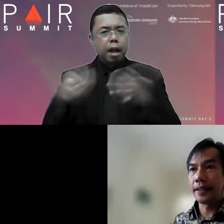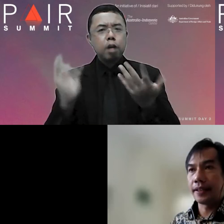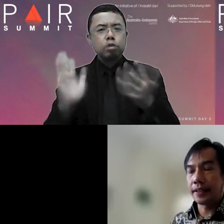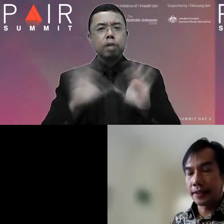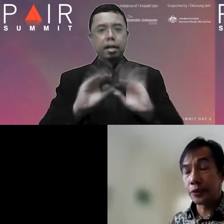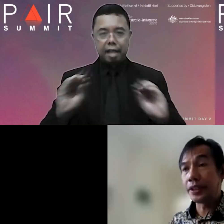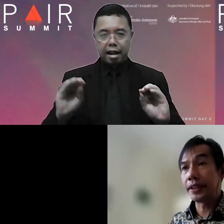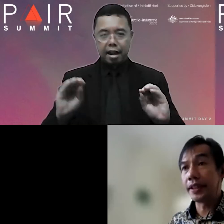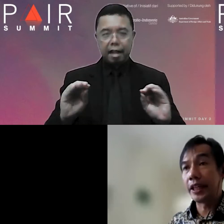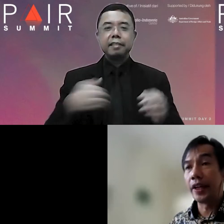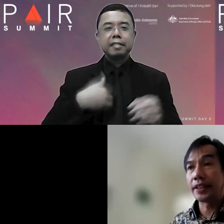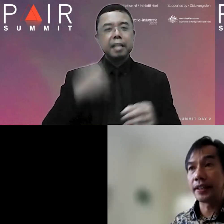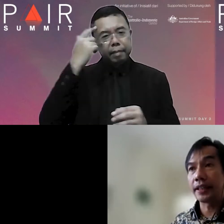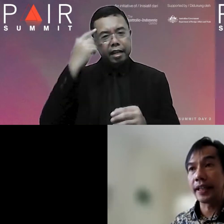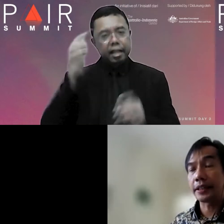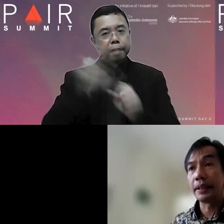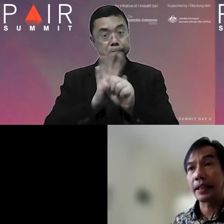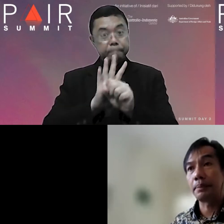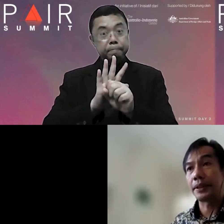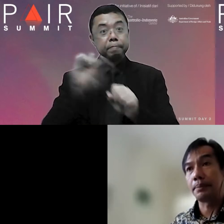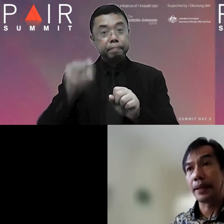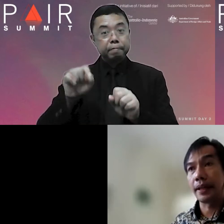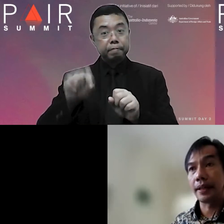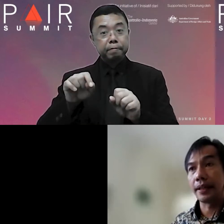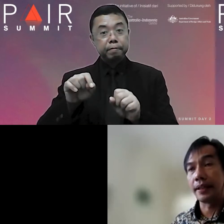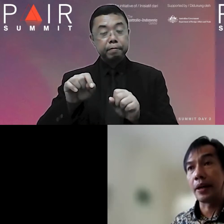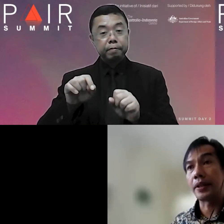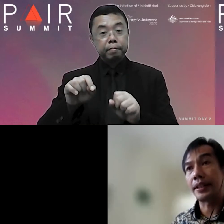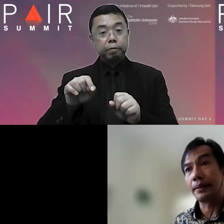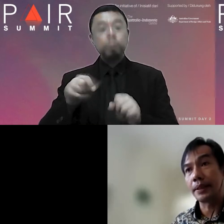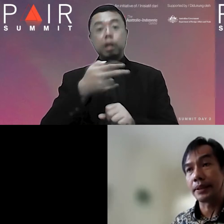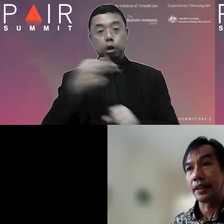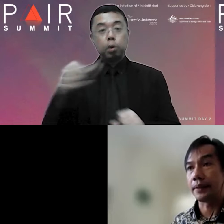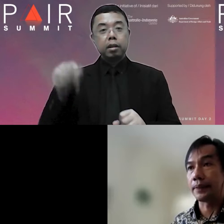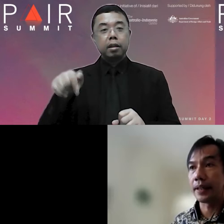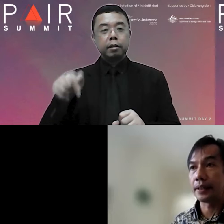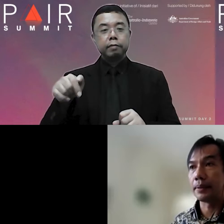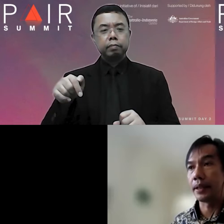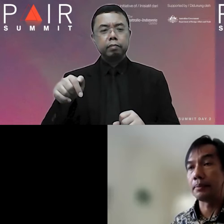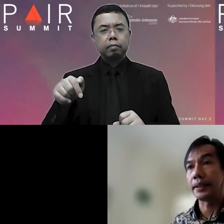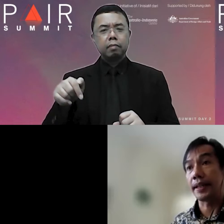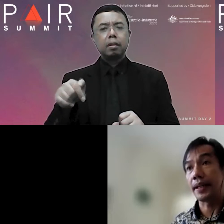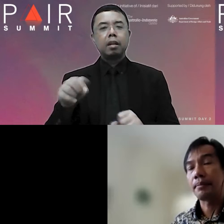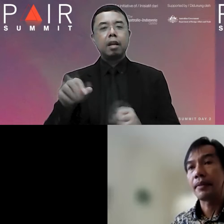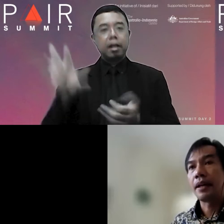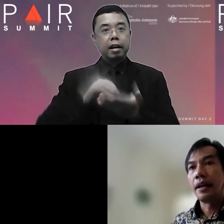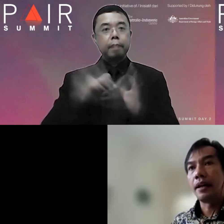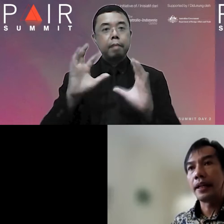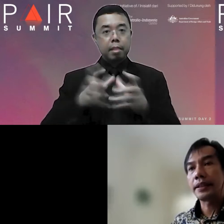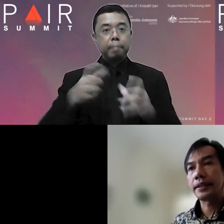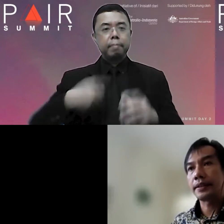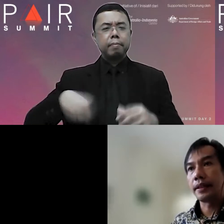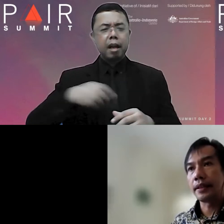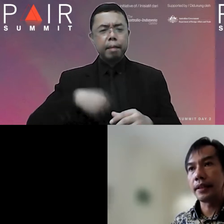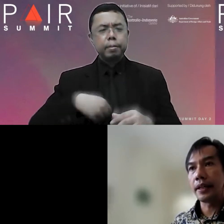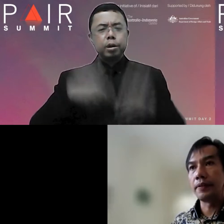COVID-19 situation in Indonesia that has been captured by our team, especially Safira led by Sarah, has